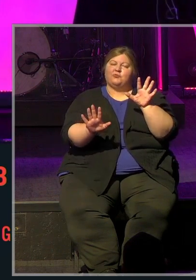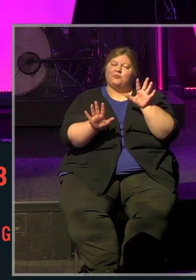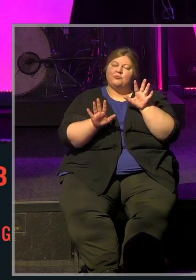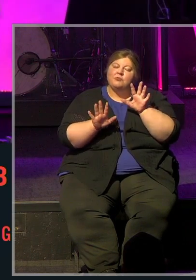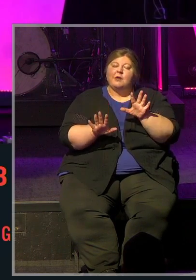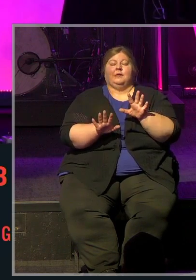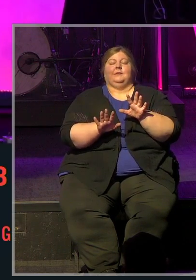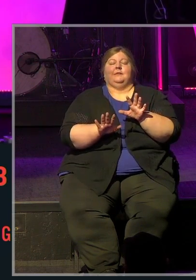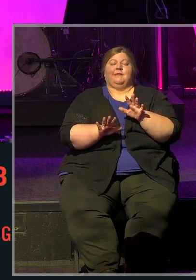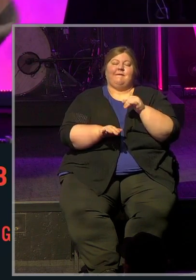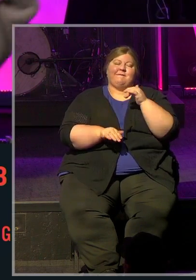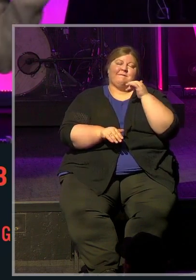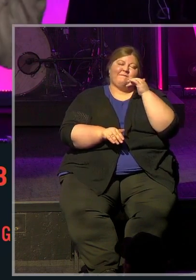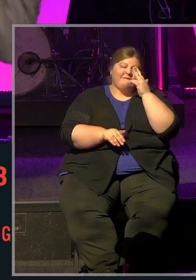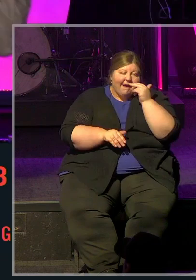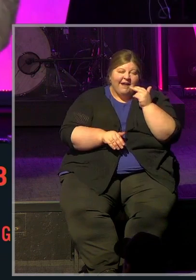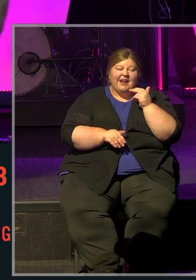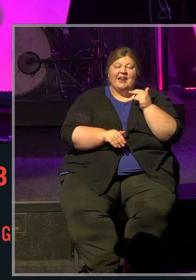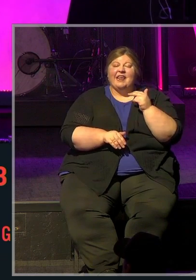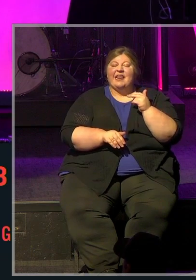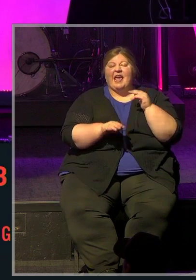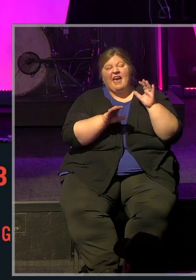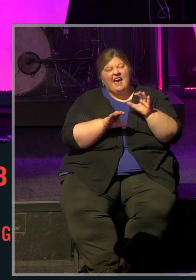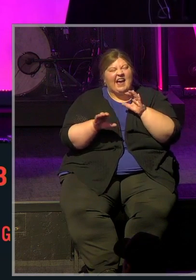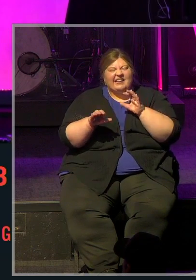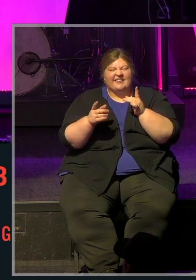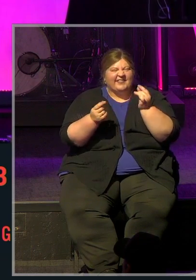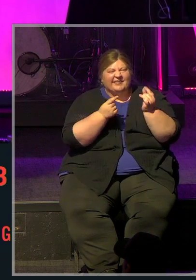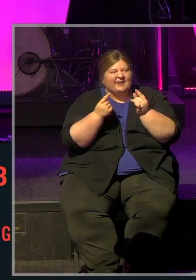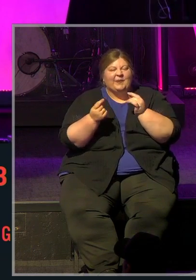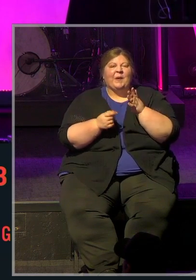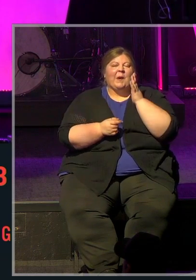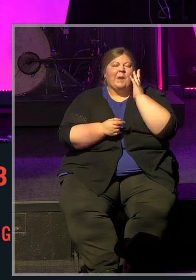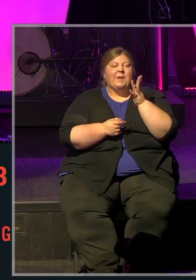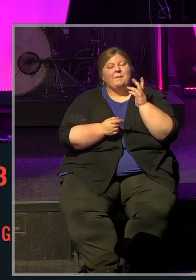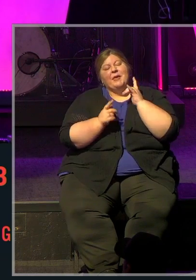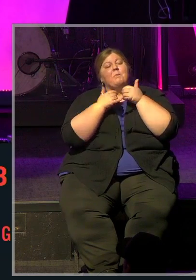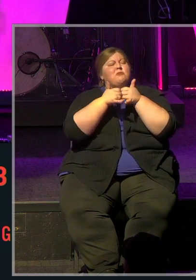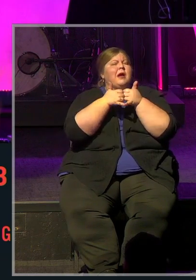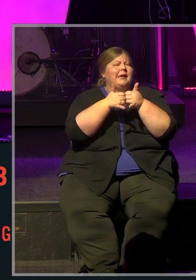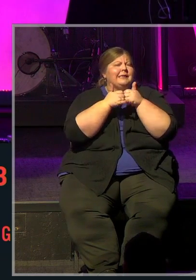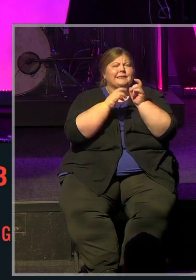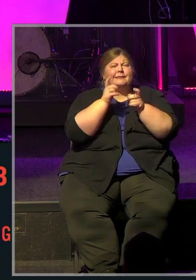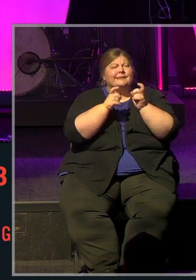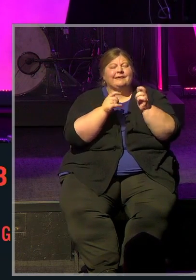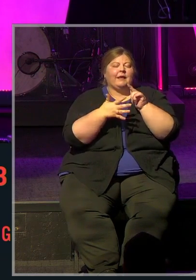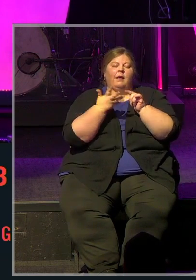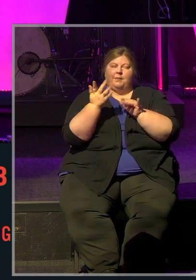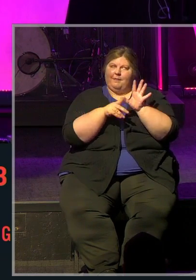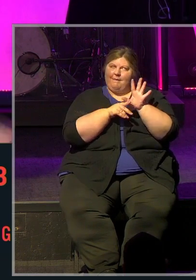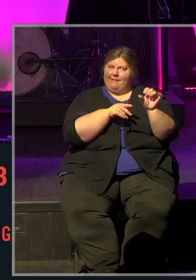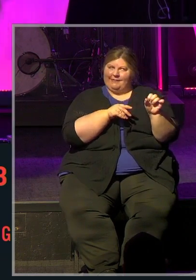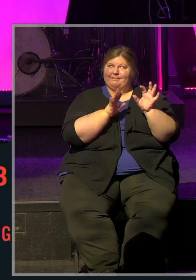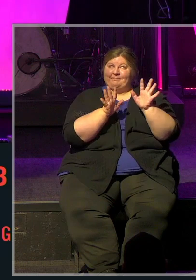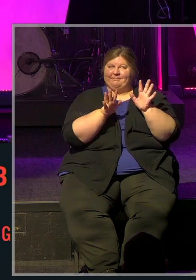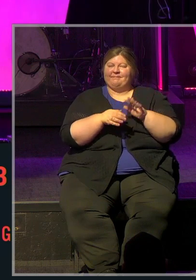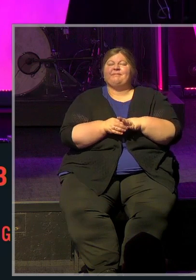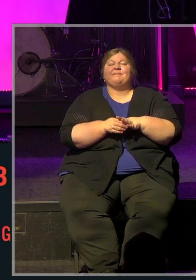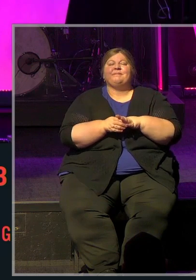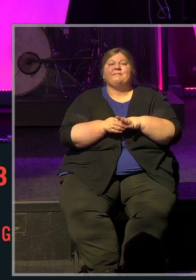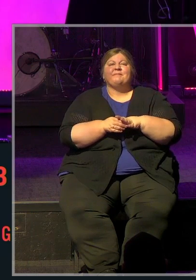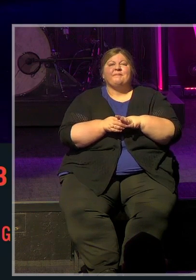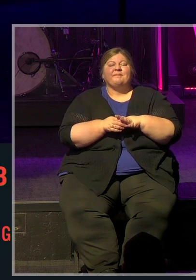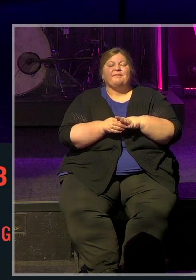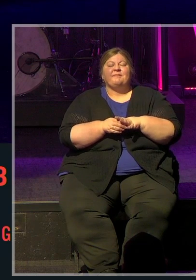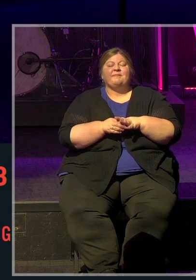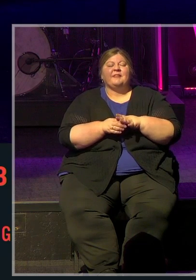be funny. There's going to be activities. There's going to be prizes. It's going to be awesome, y'all. So it's a simulcast